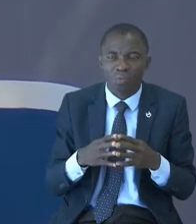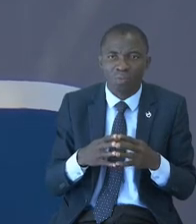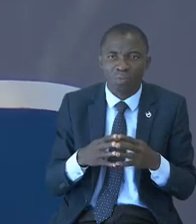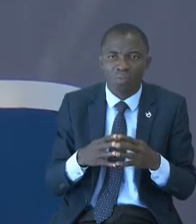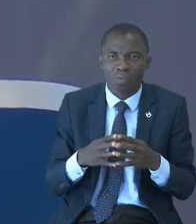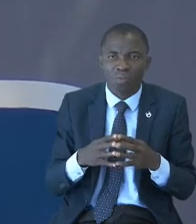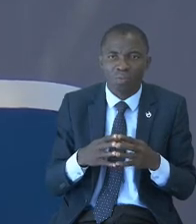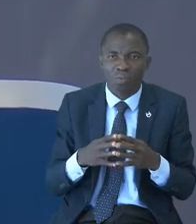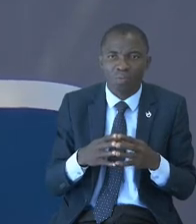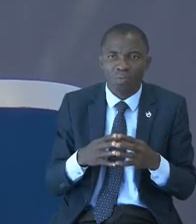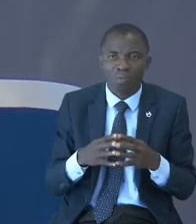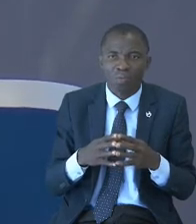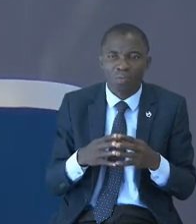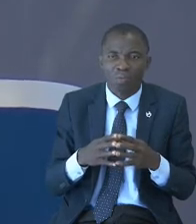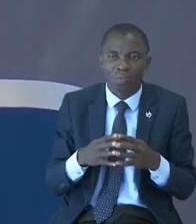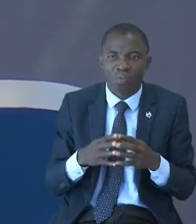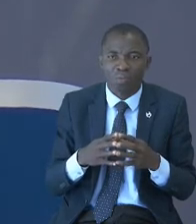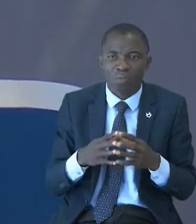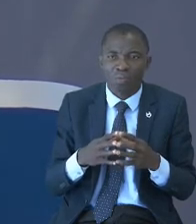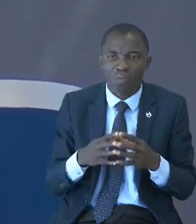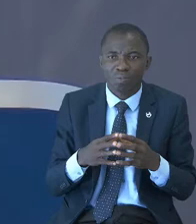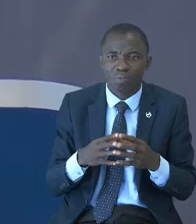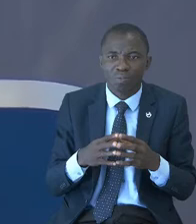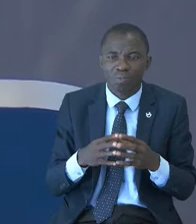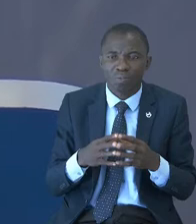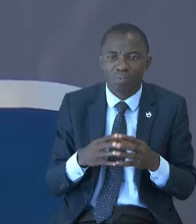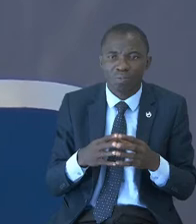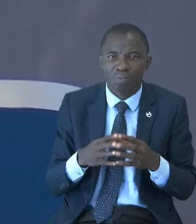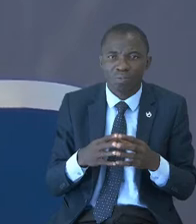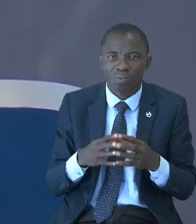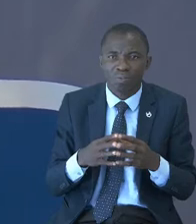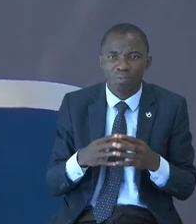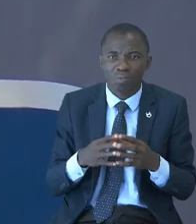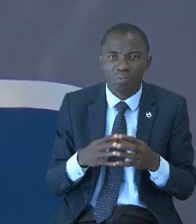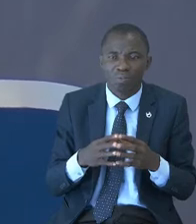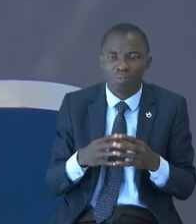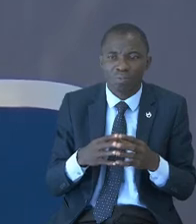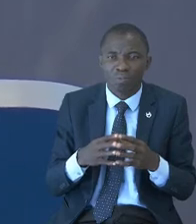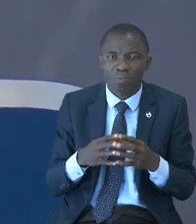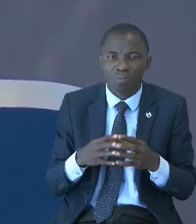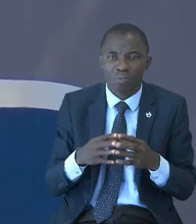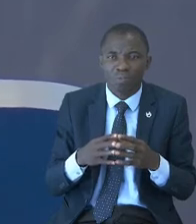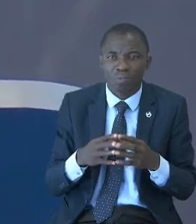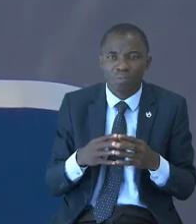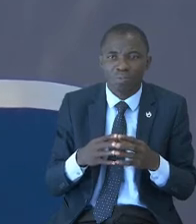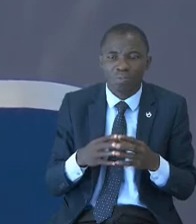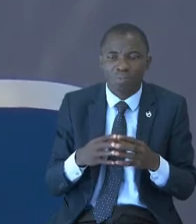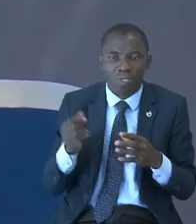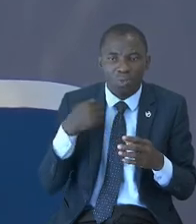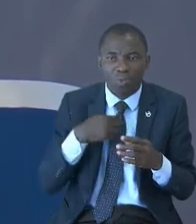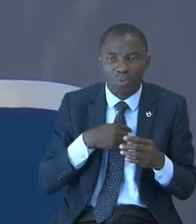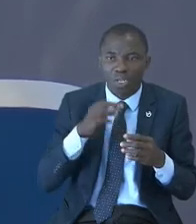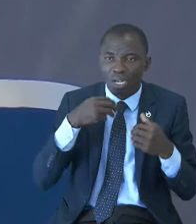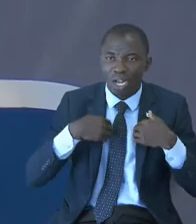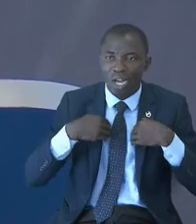are correct, especially the name. Not only one name, at least two names, the first name and